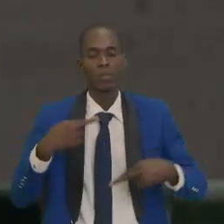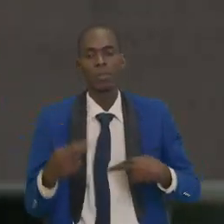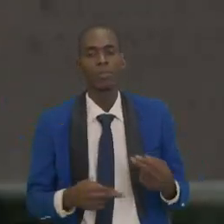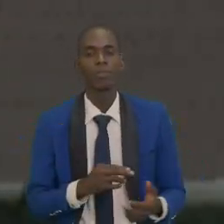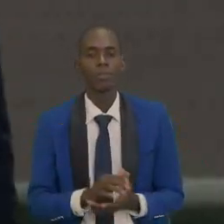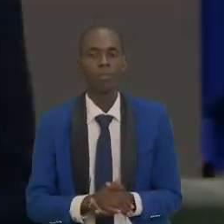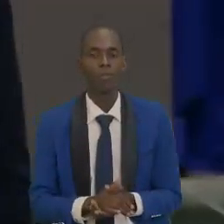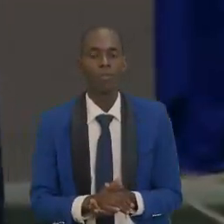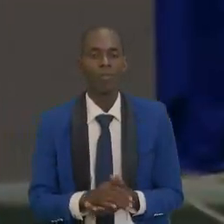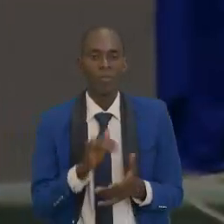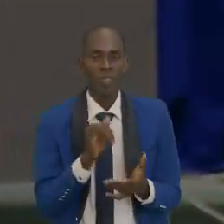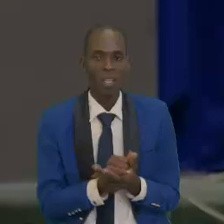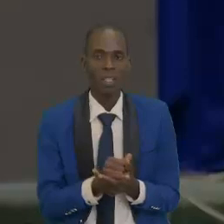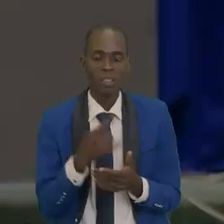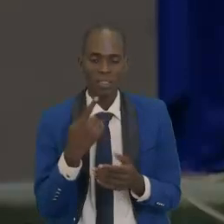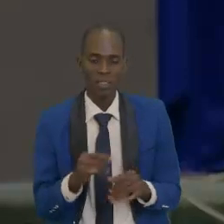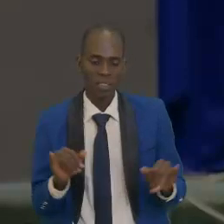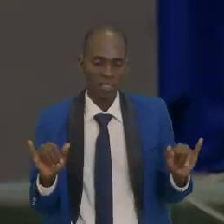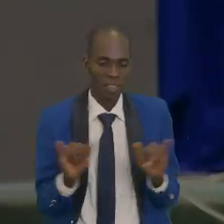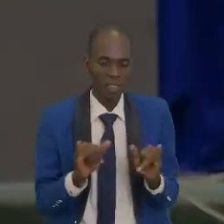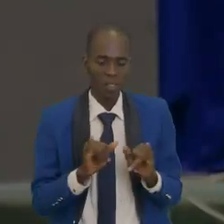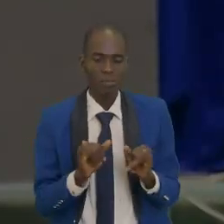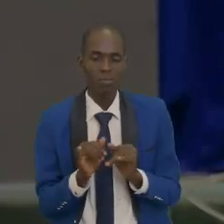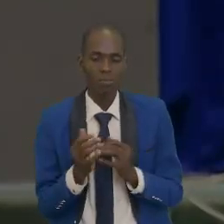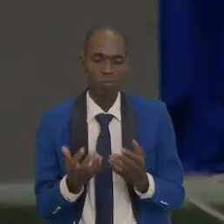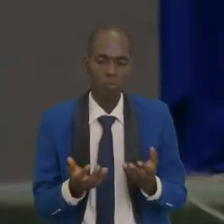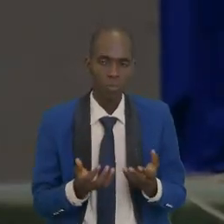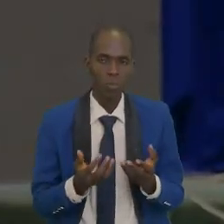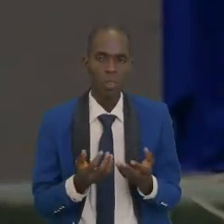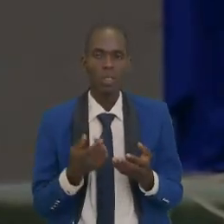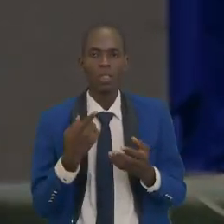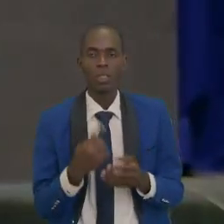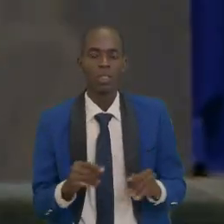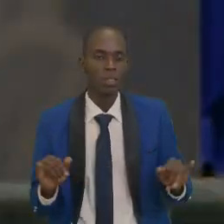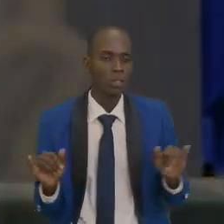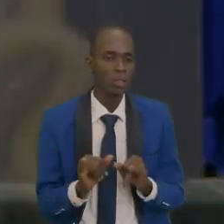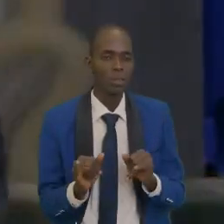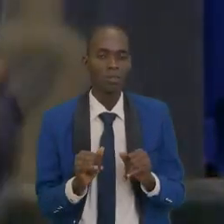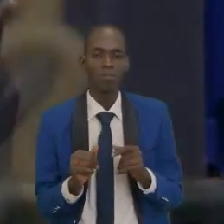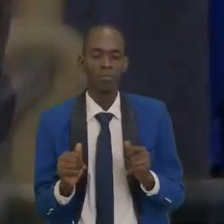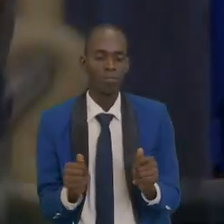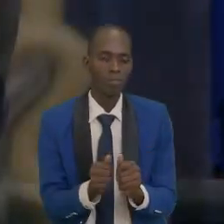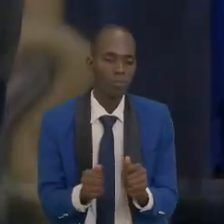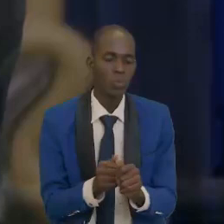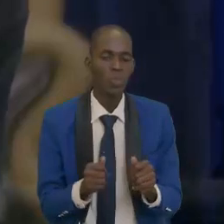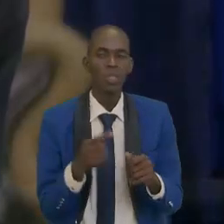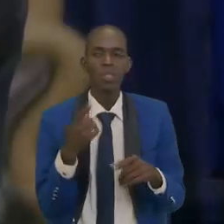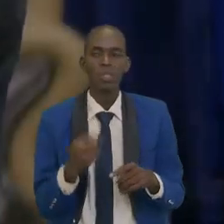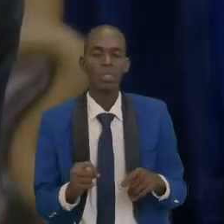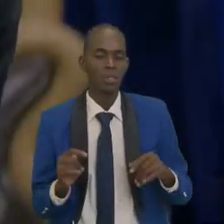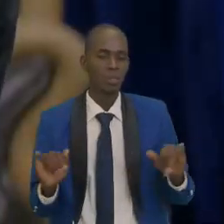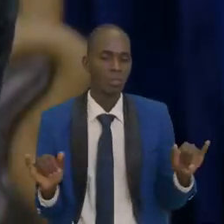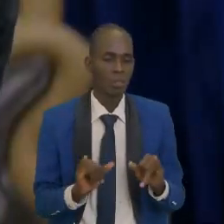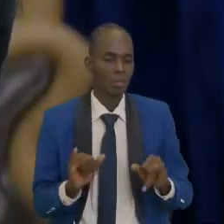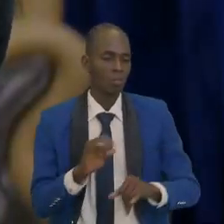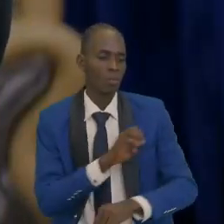that the same passion the same Pursuit the same energy